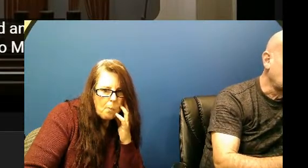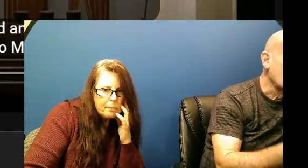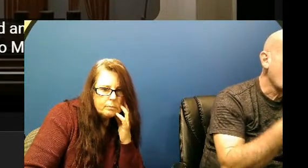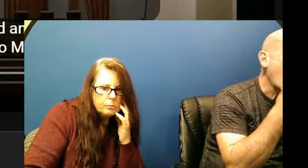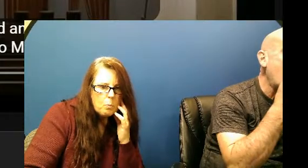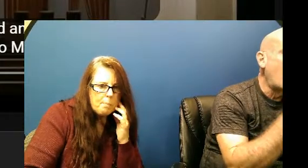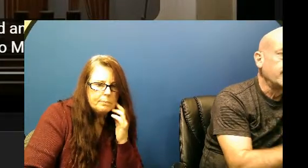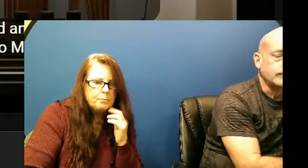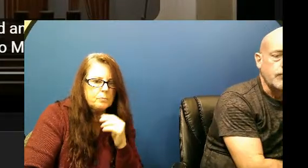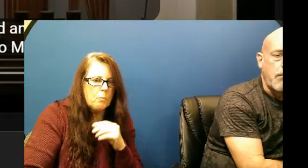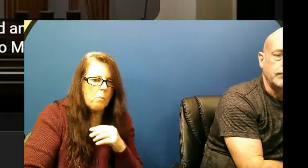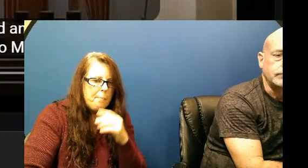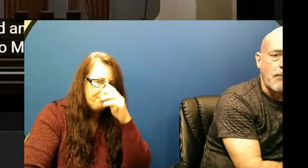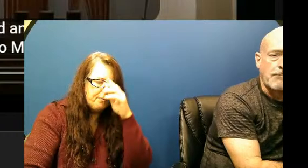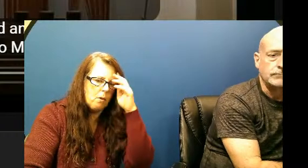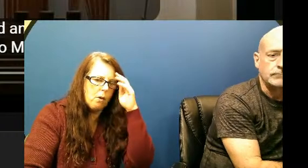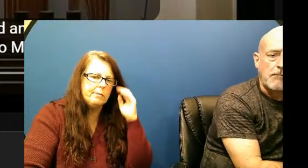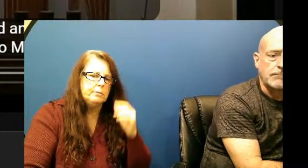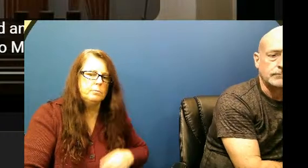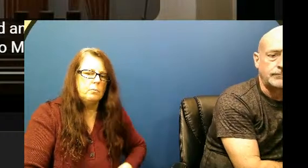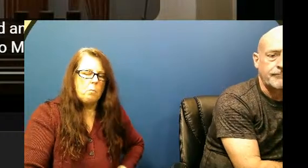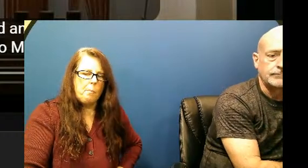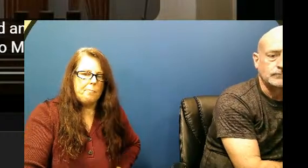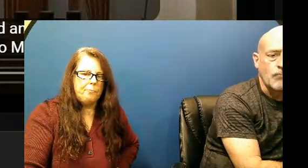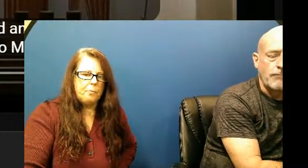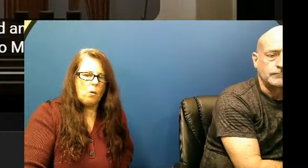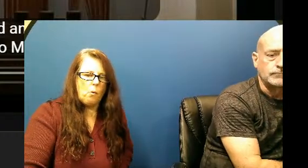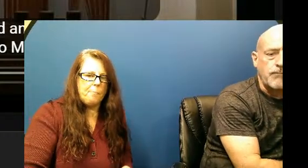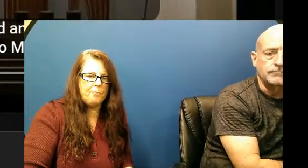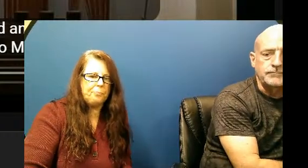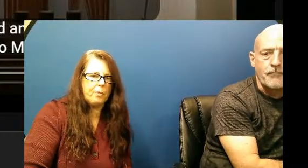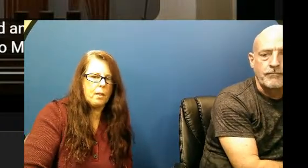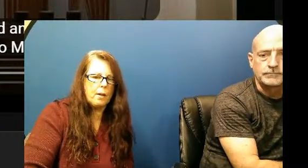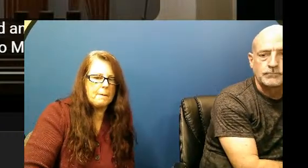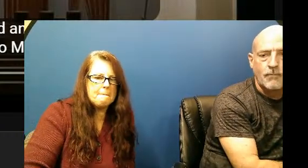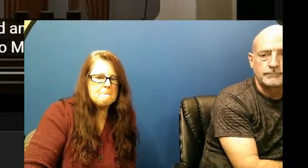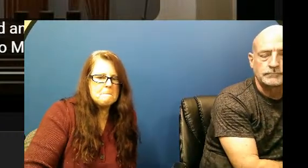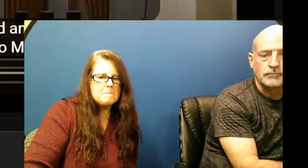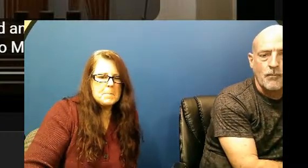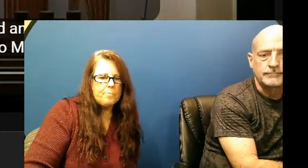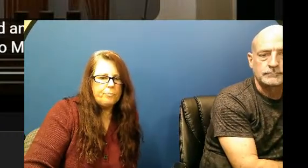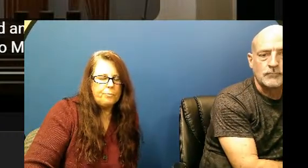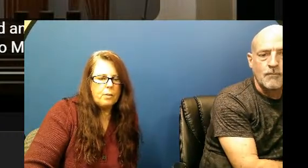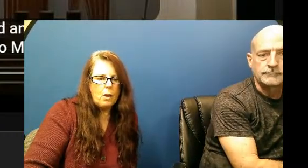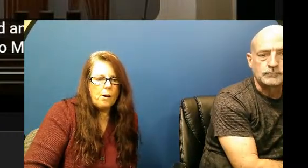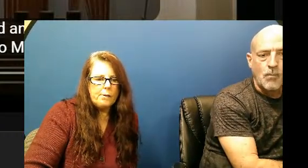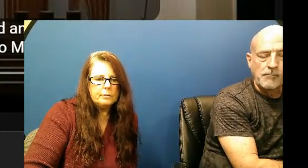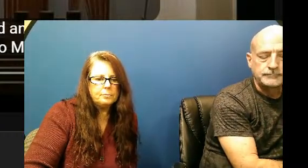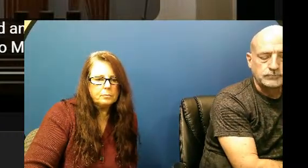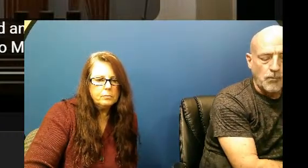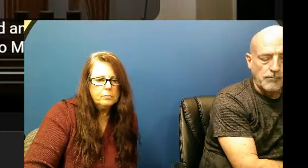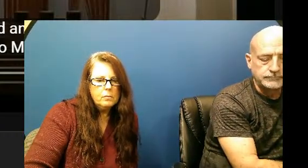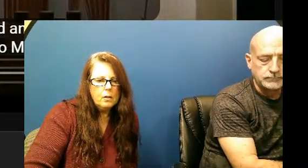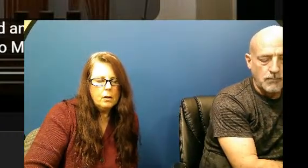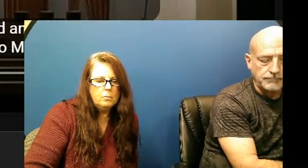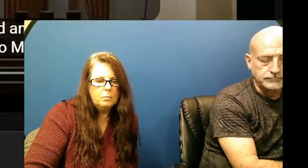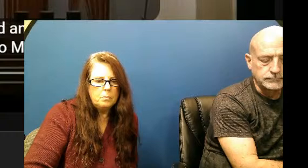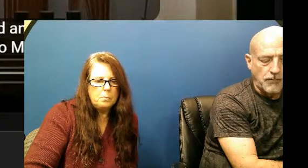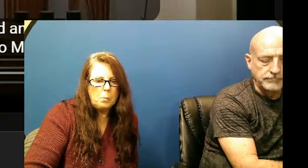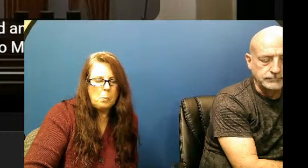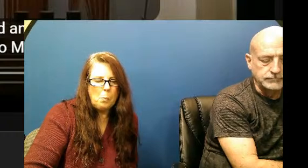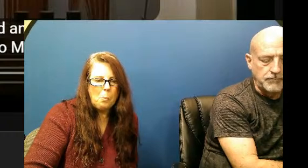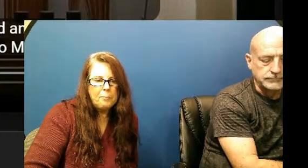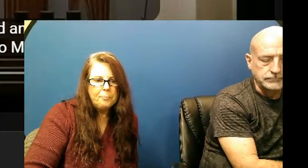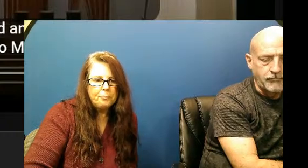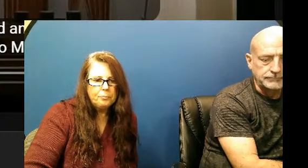the content recommendation algorithm provision, like the covered company provisions, the answer is no. And if you're still in doubt on that, just go back to the under-inclusiveness